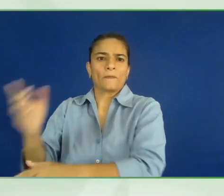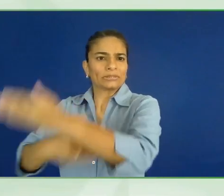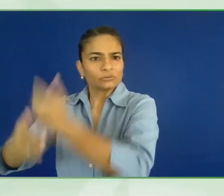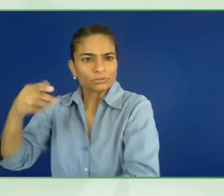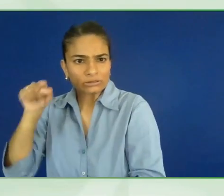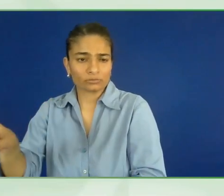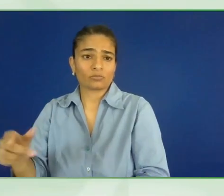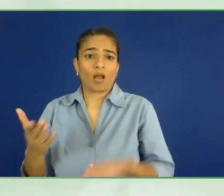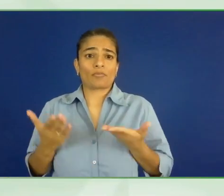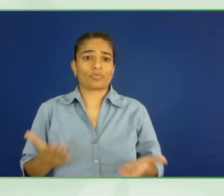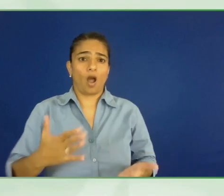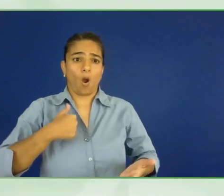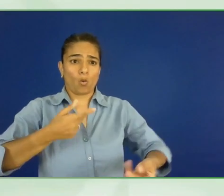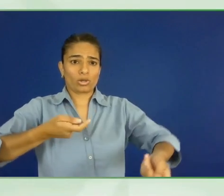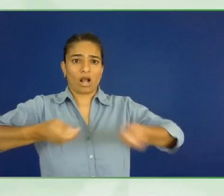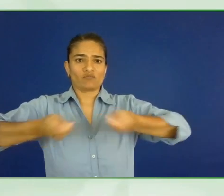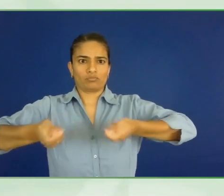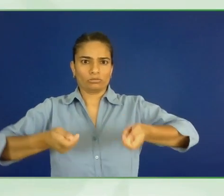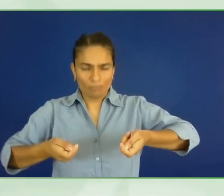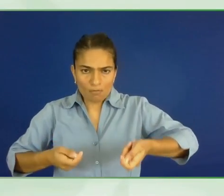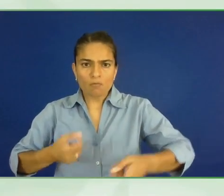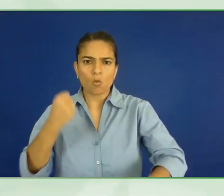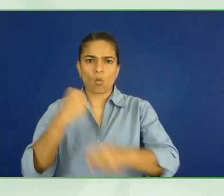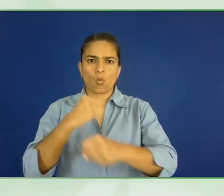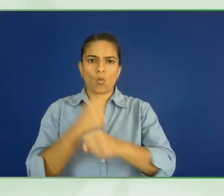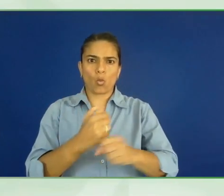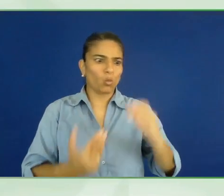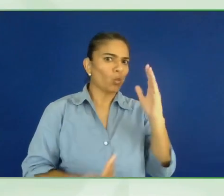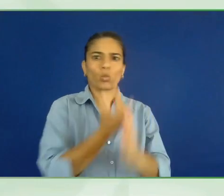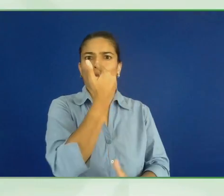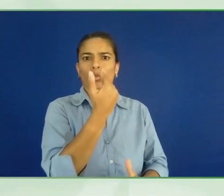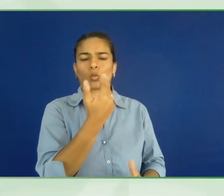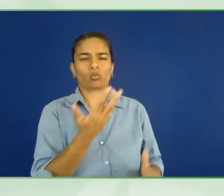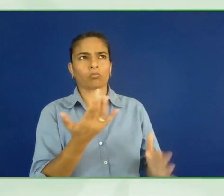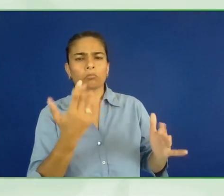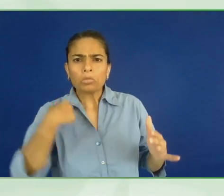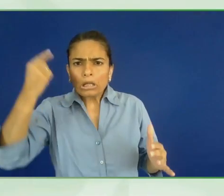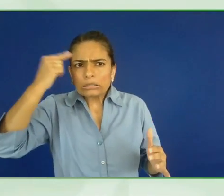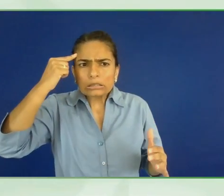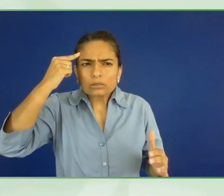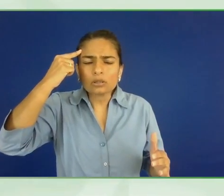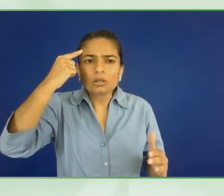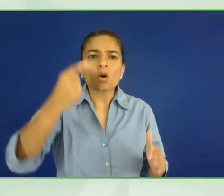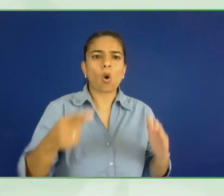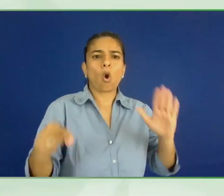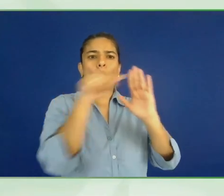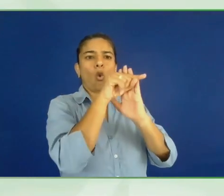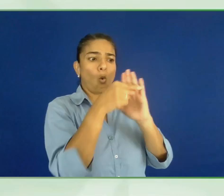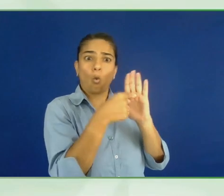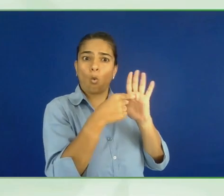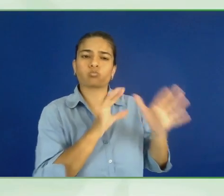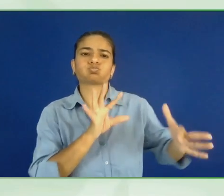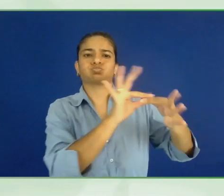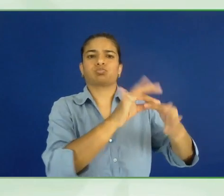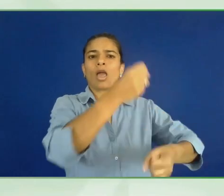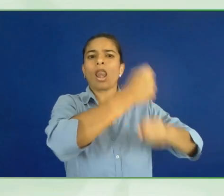on the changes in I think that the main law related with the labor market to open